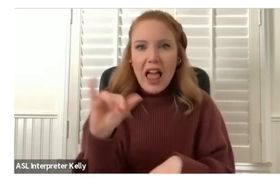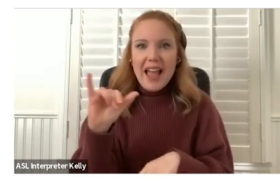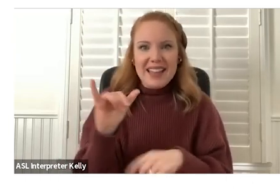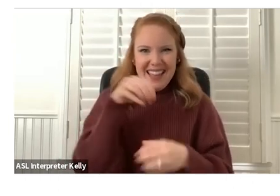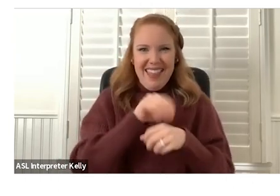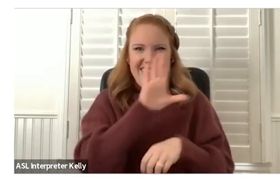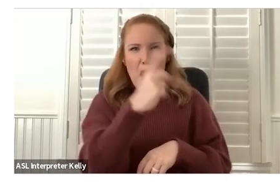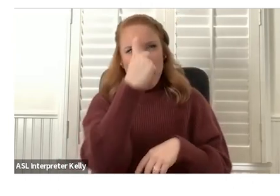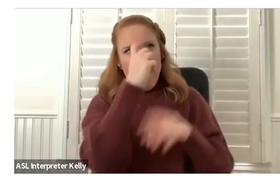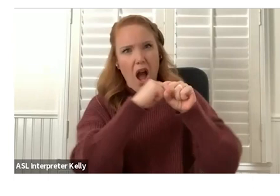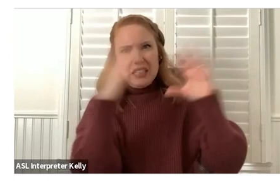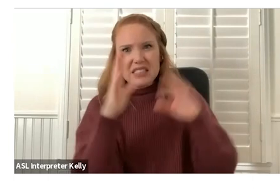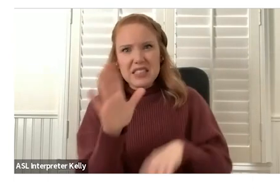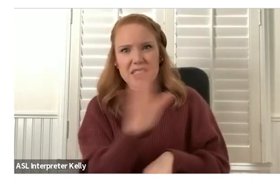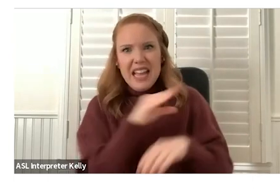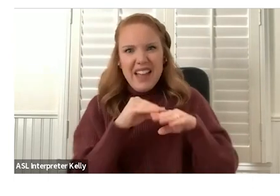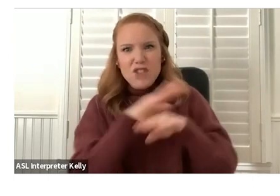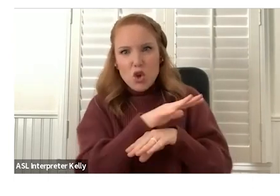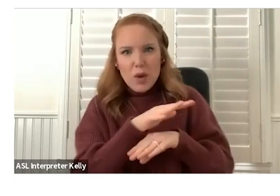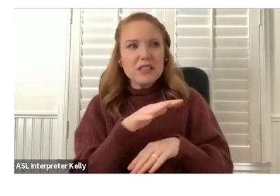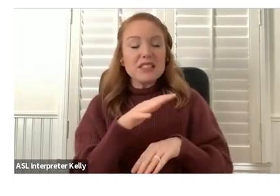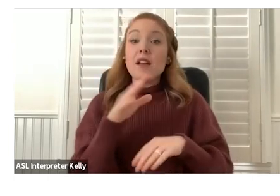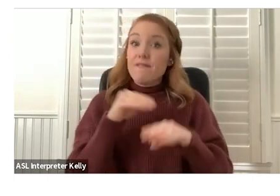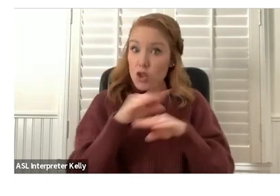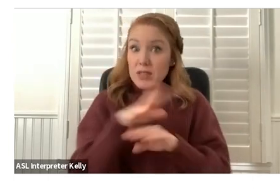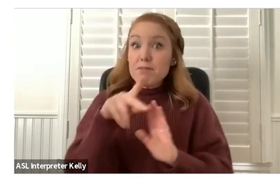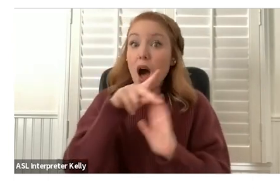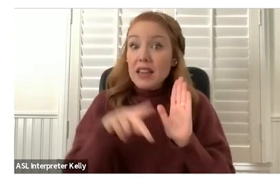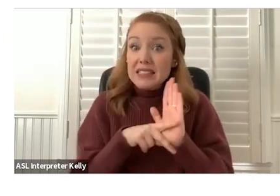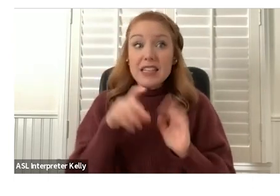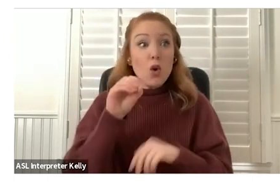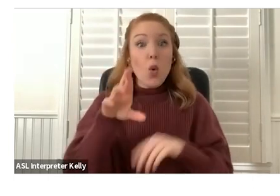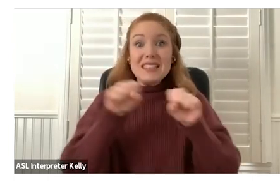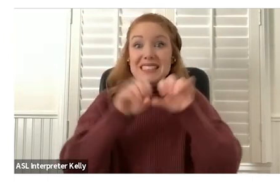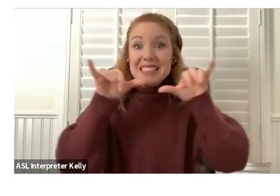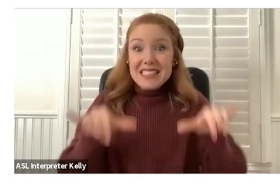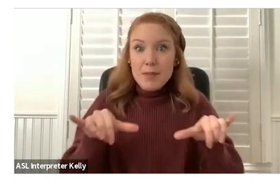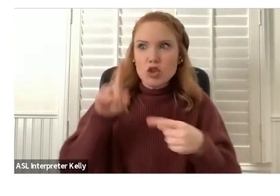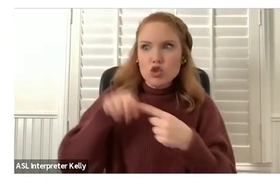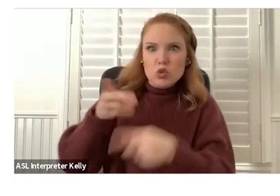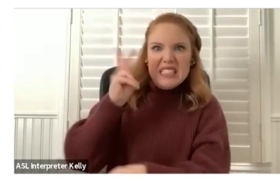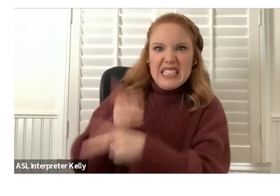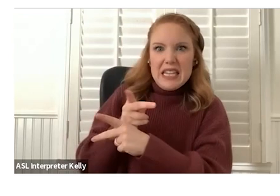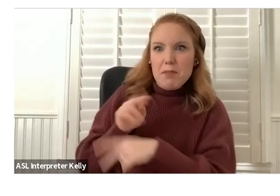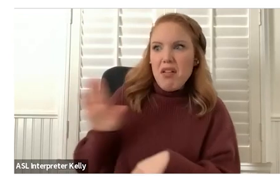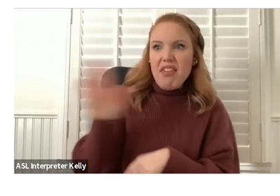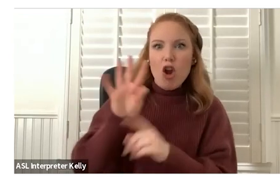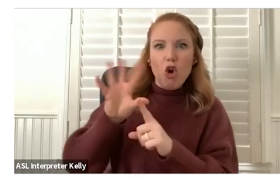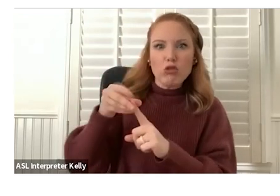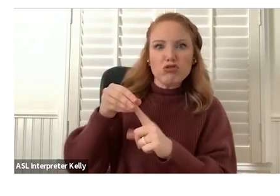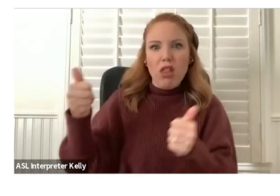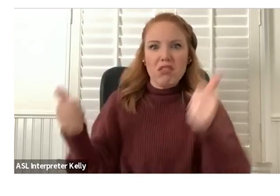of examples of paintings, of books, of stories throughout the century. And this picked up